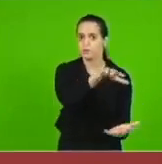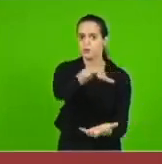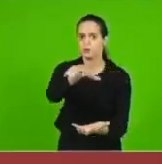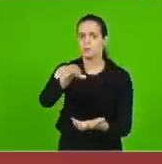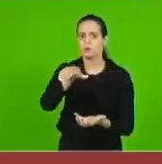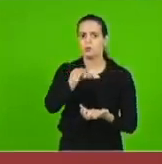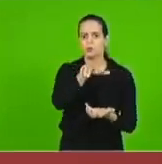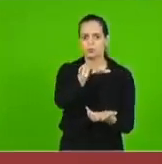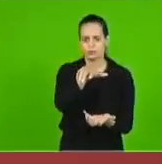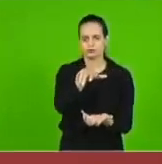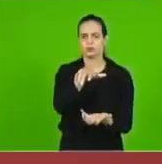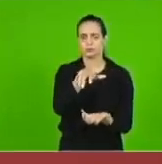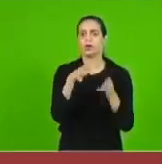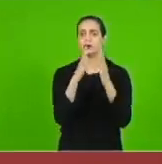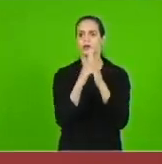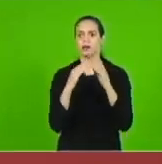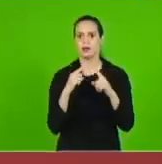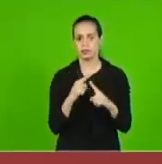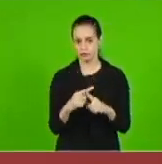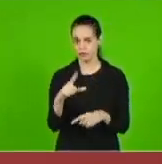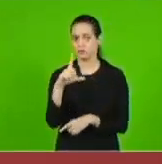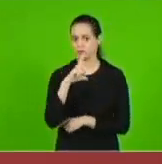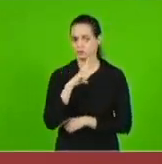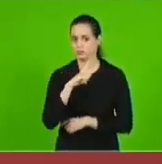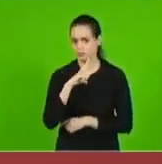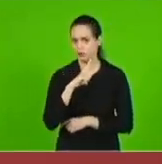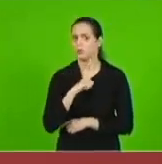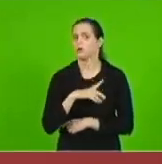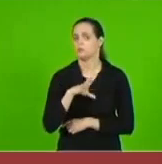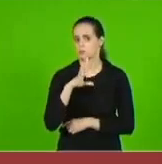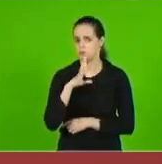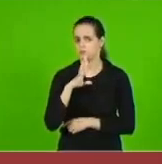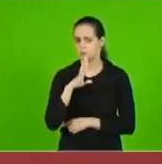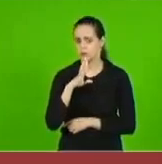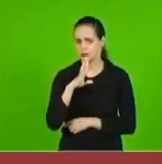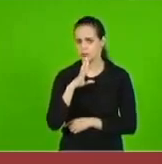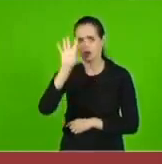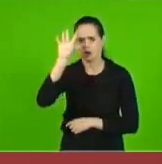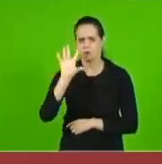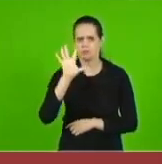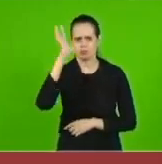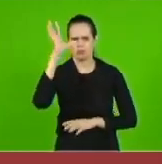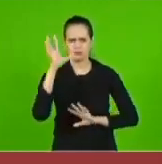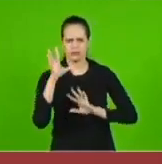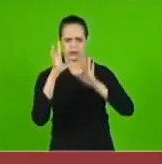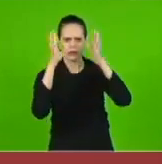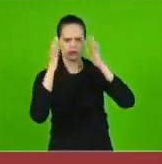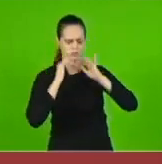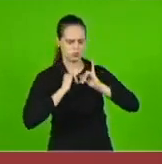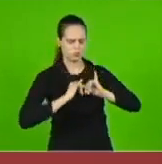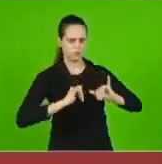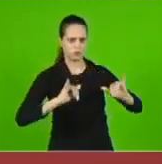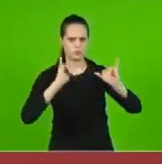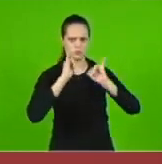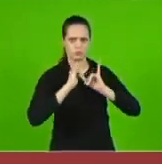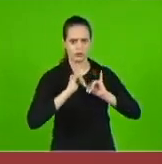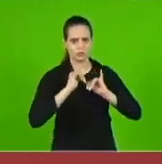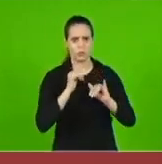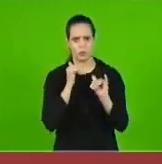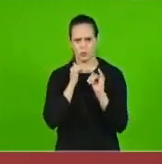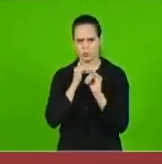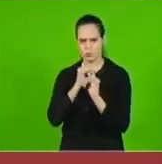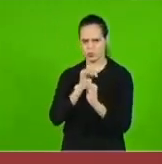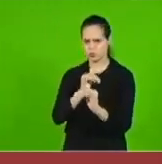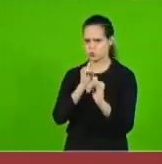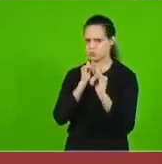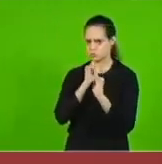world. And the church became aware of all of this, which are the signs and warnings that are mentioned